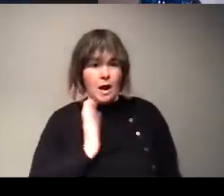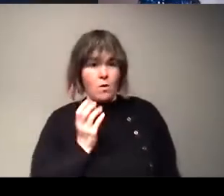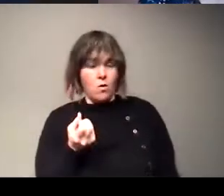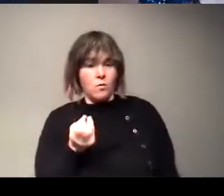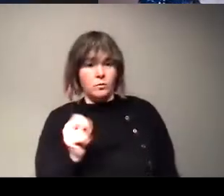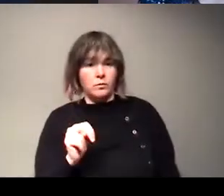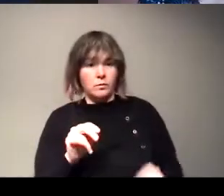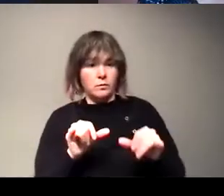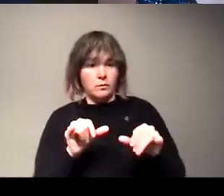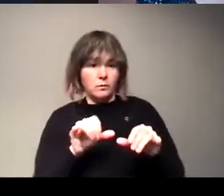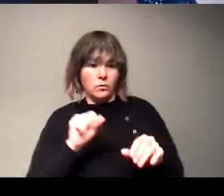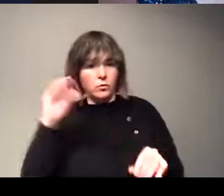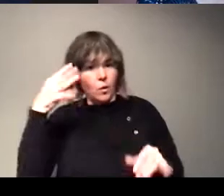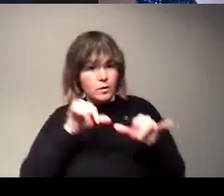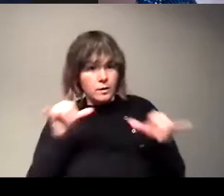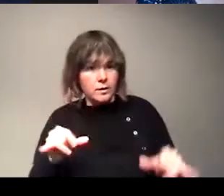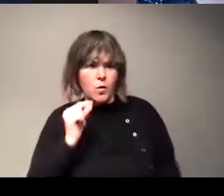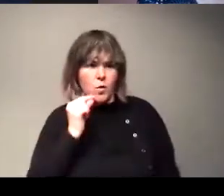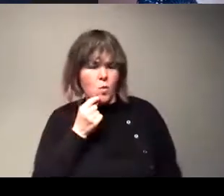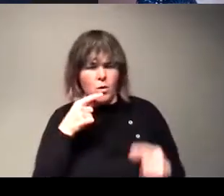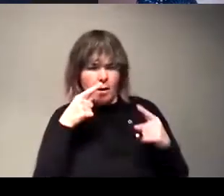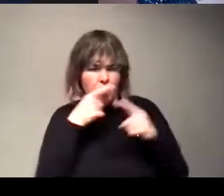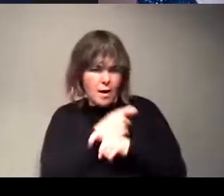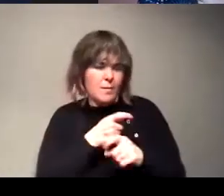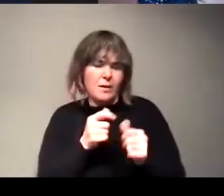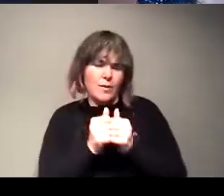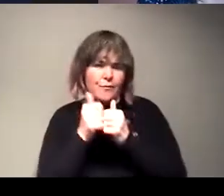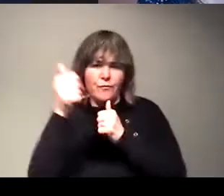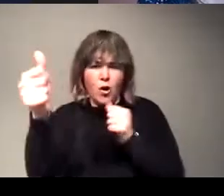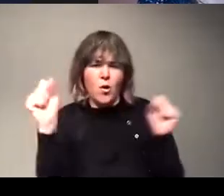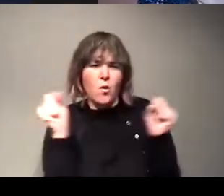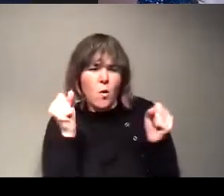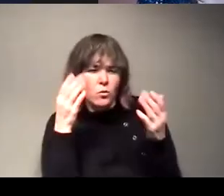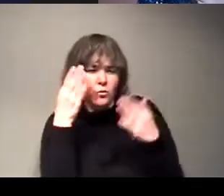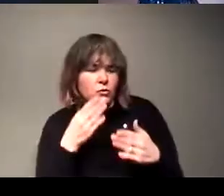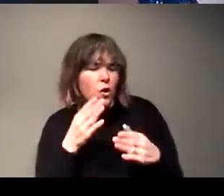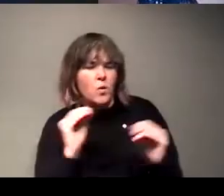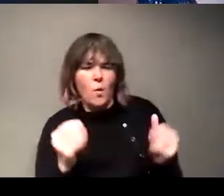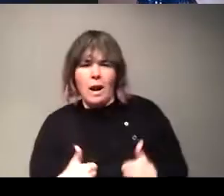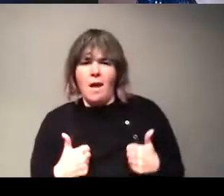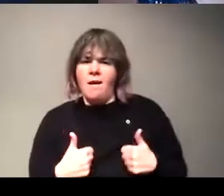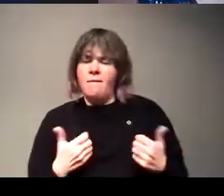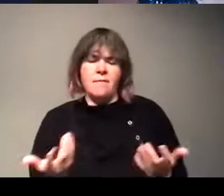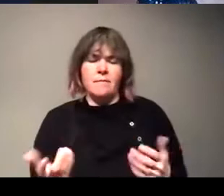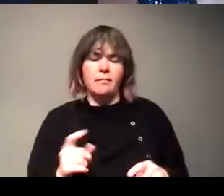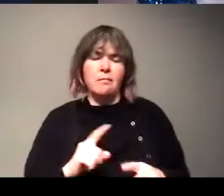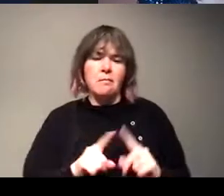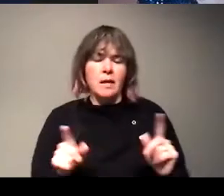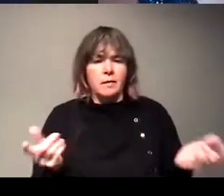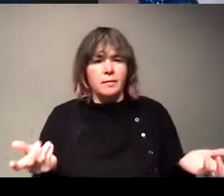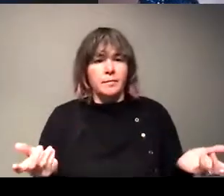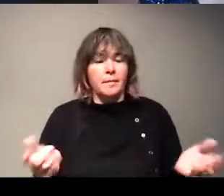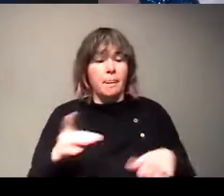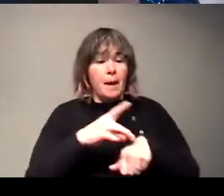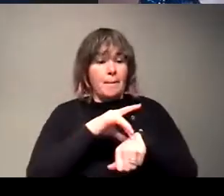are really cool and complex. They wouldn't support life because they're quite far away and cold and dark. But it's quite plausible. I mean, a